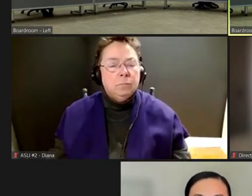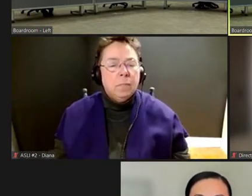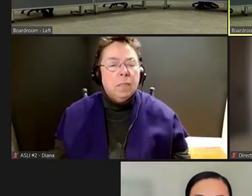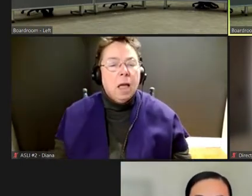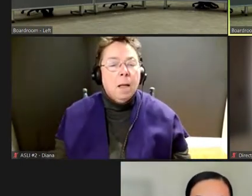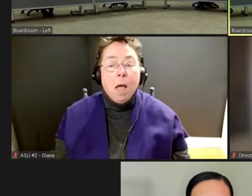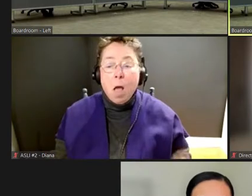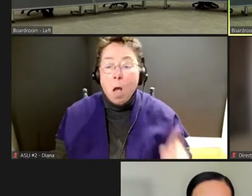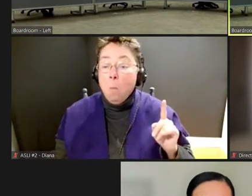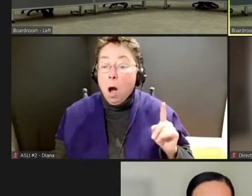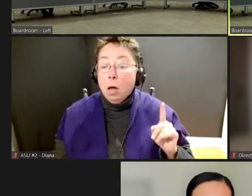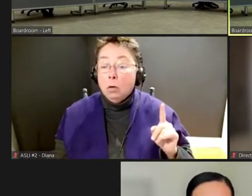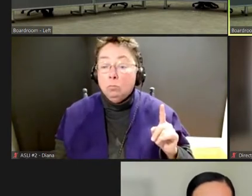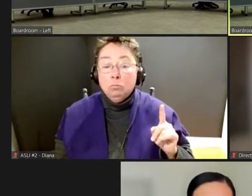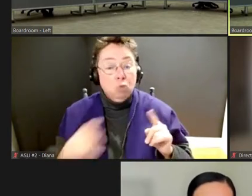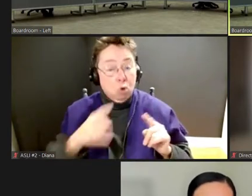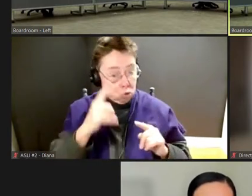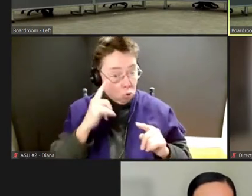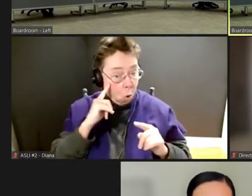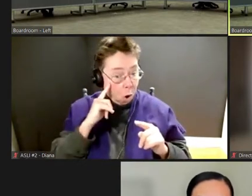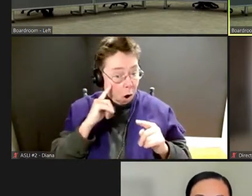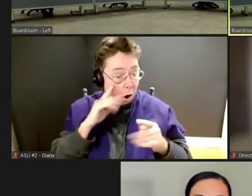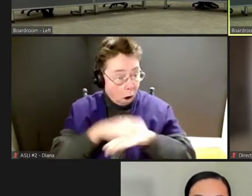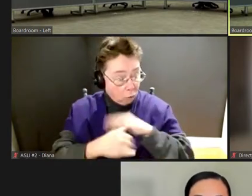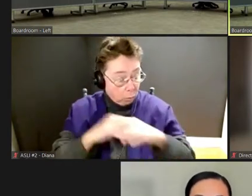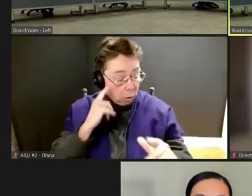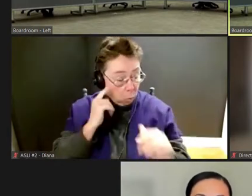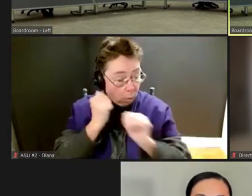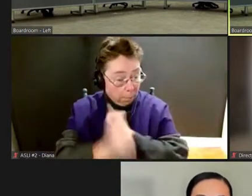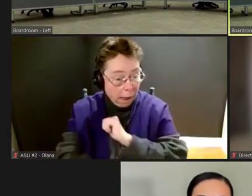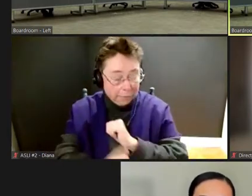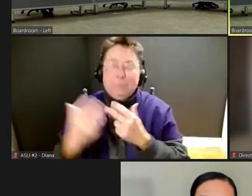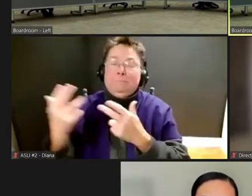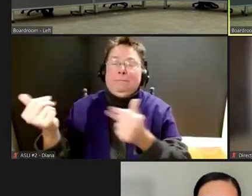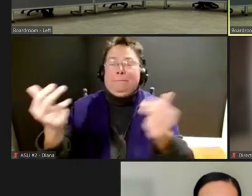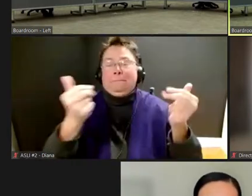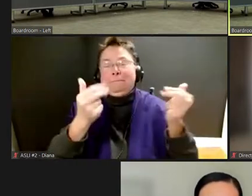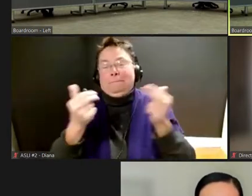But you're comfortable it's going to go through? You don't know.